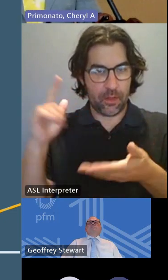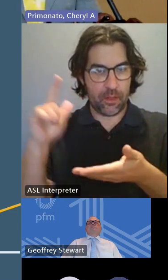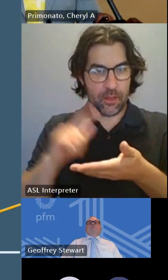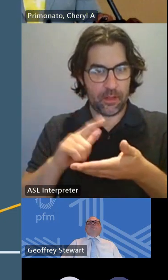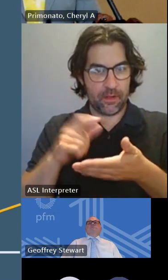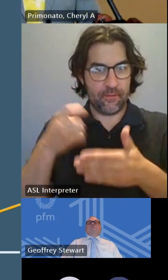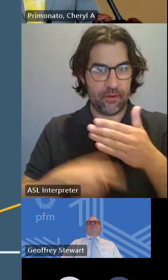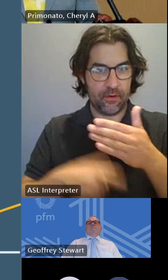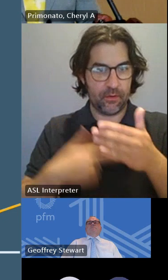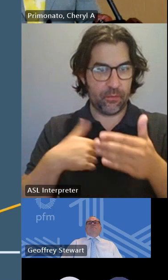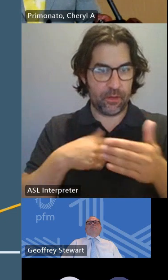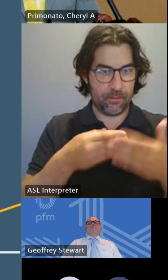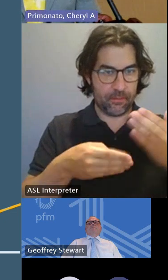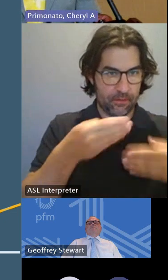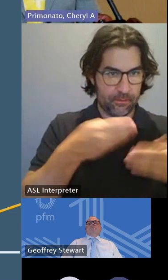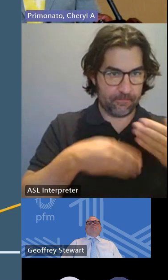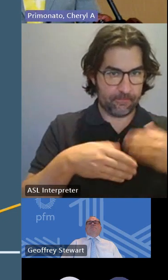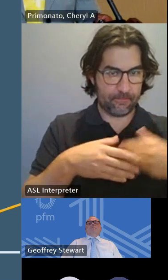budgeted.